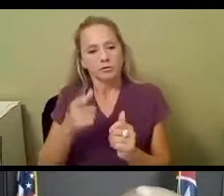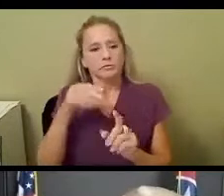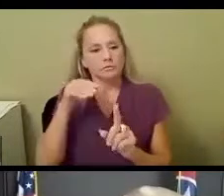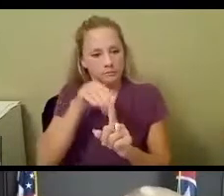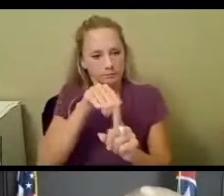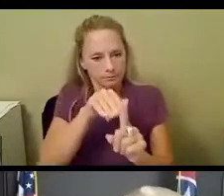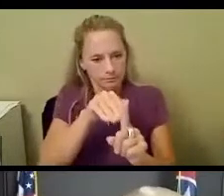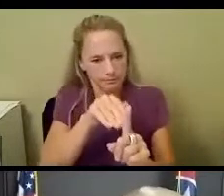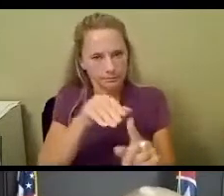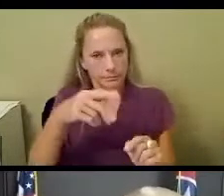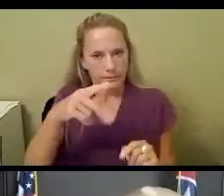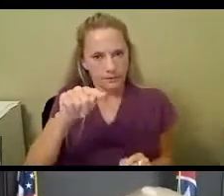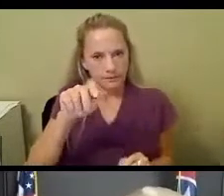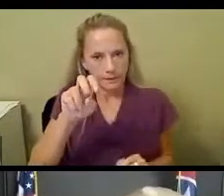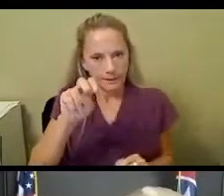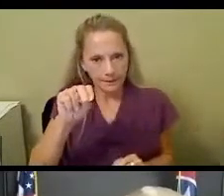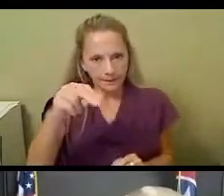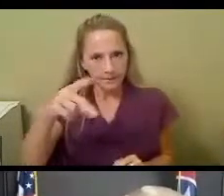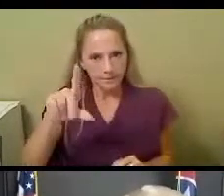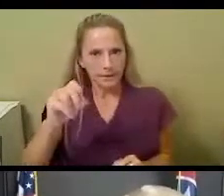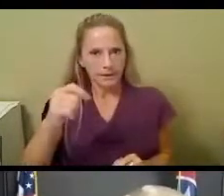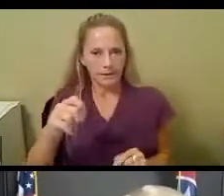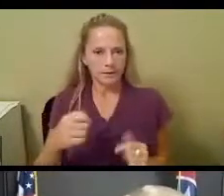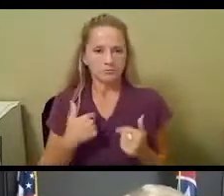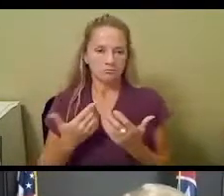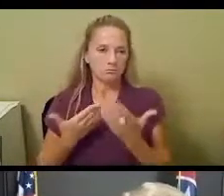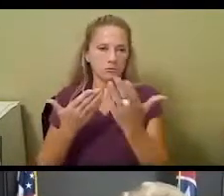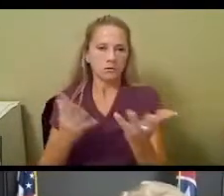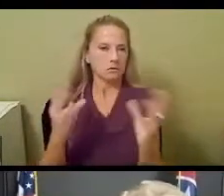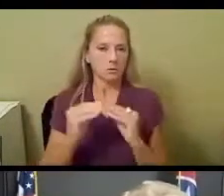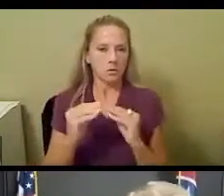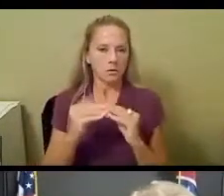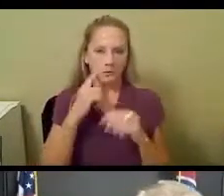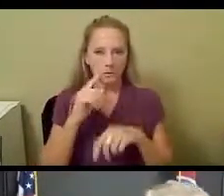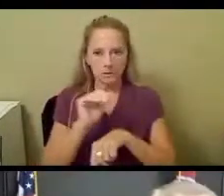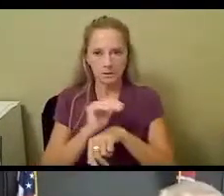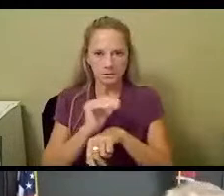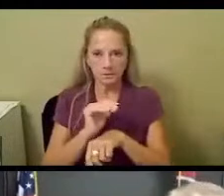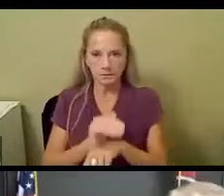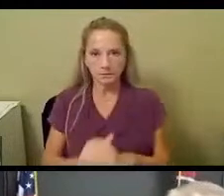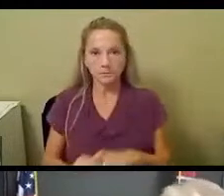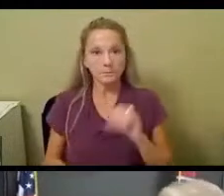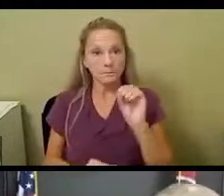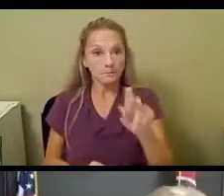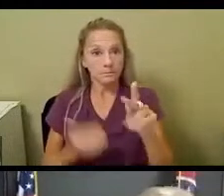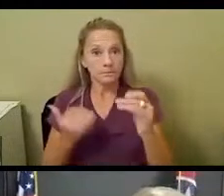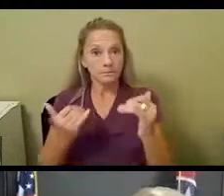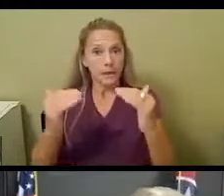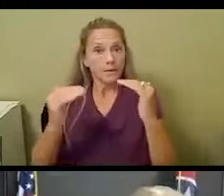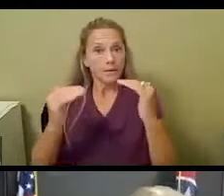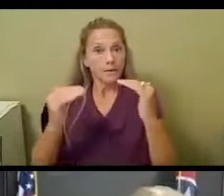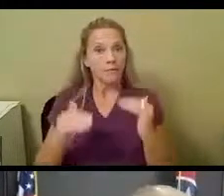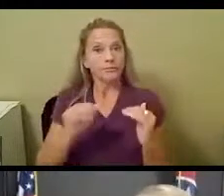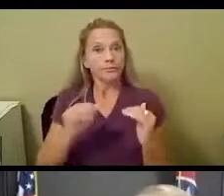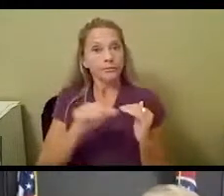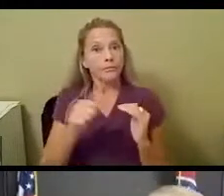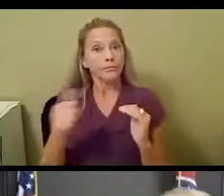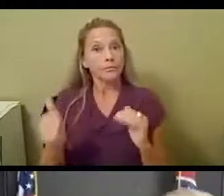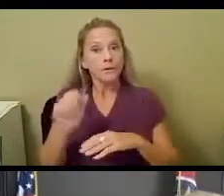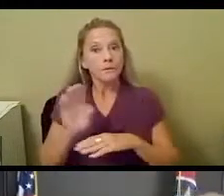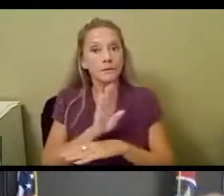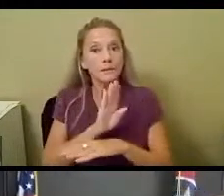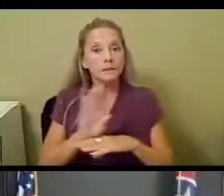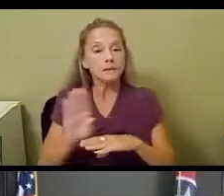further action tonight. Thank you. So we are at other business to